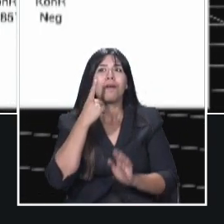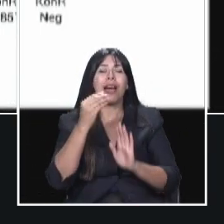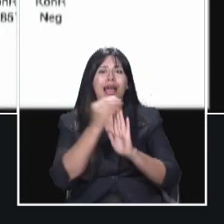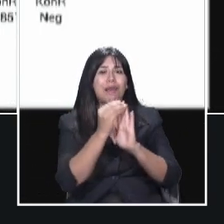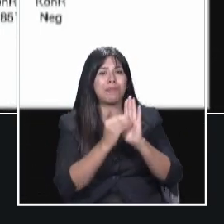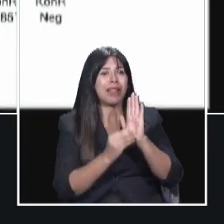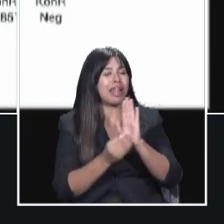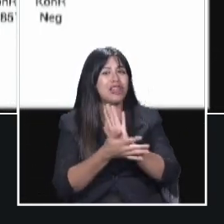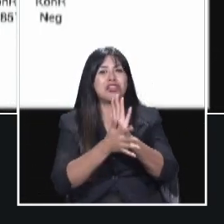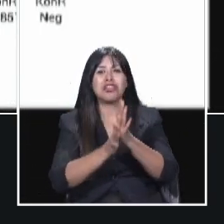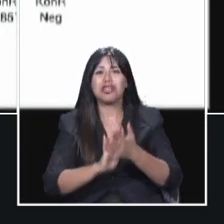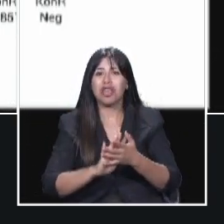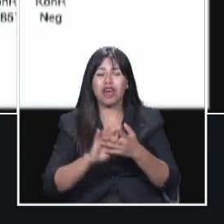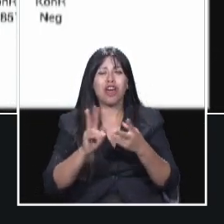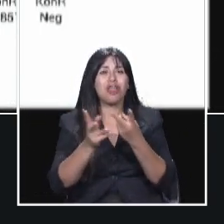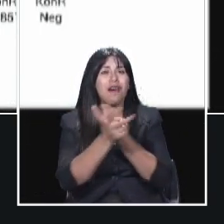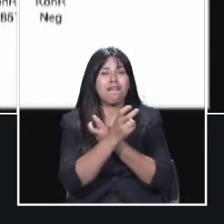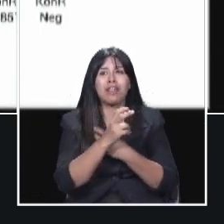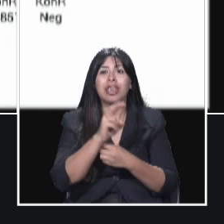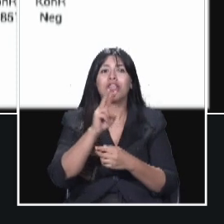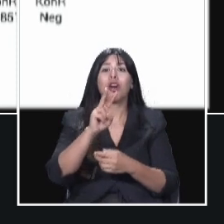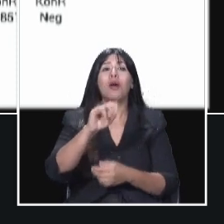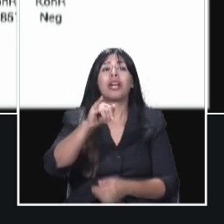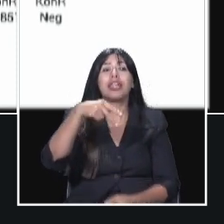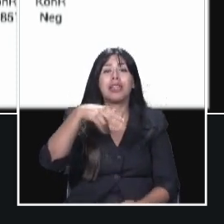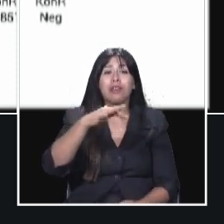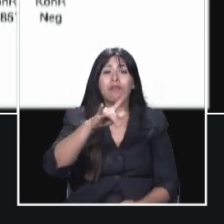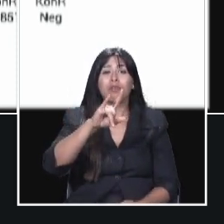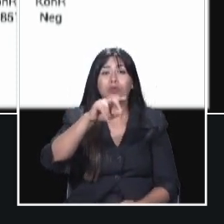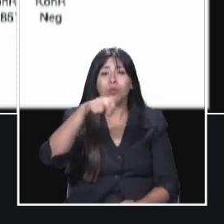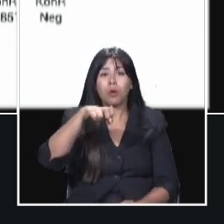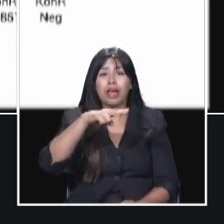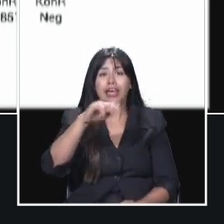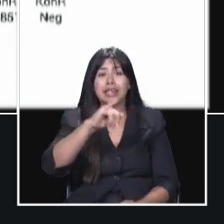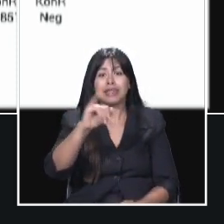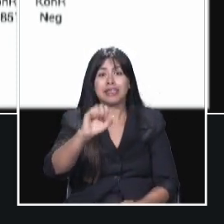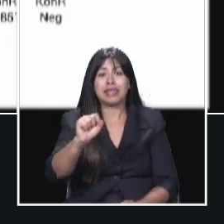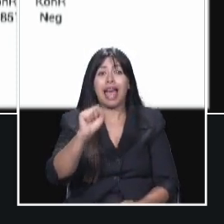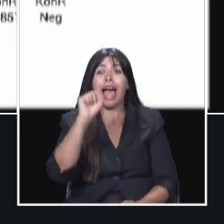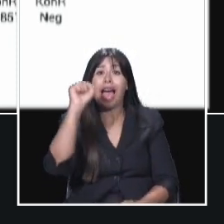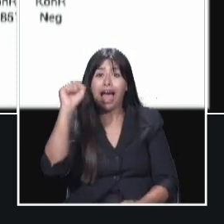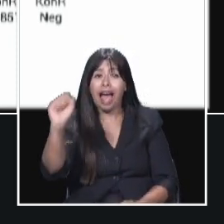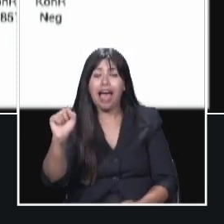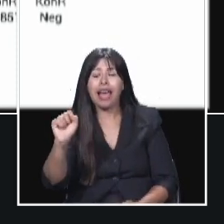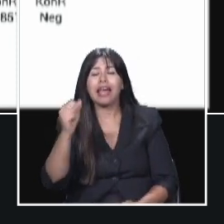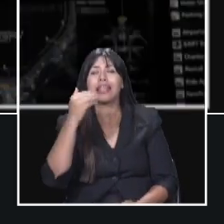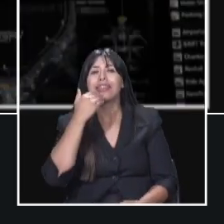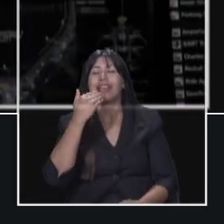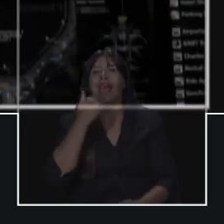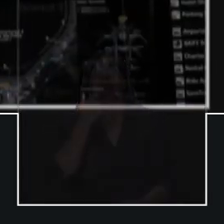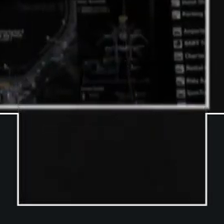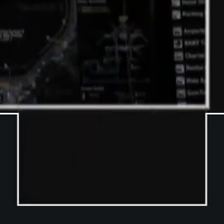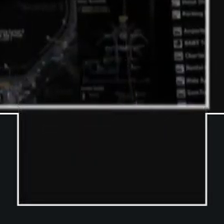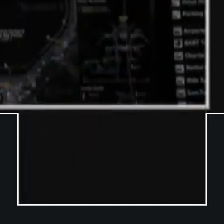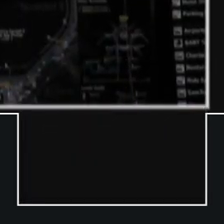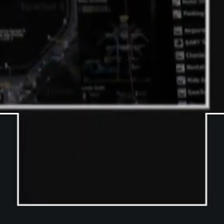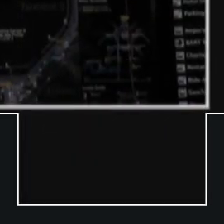A. We have also demonstrated that we can detect stress levels from urine samples.